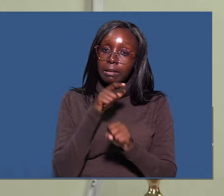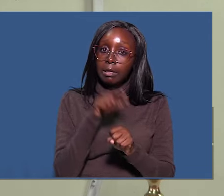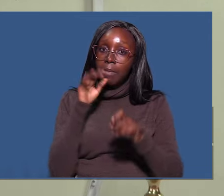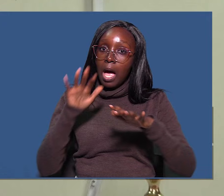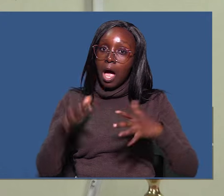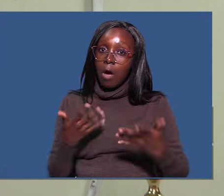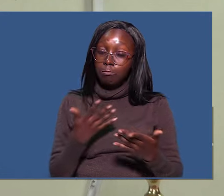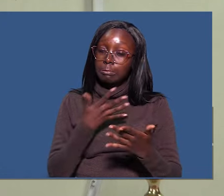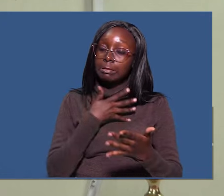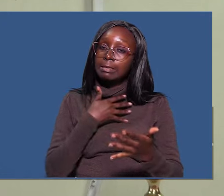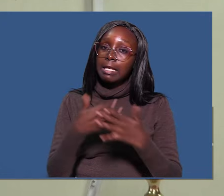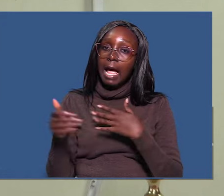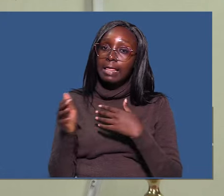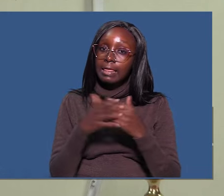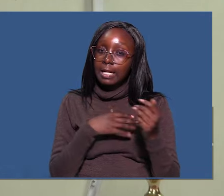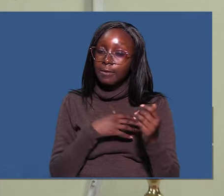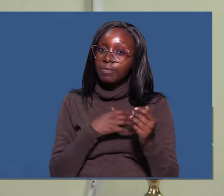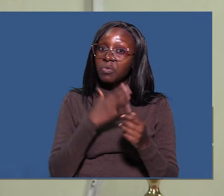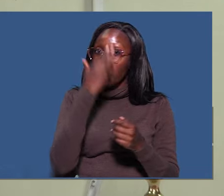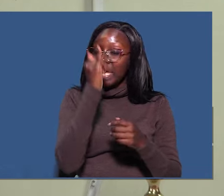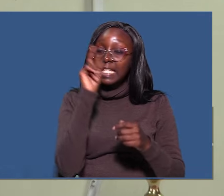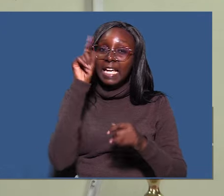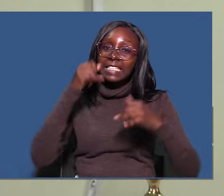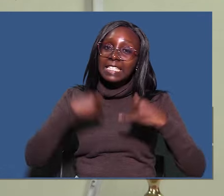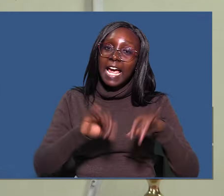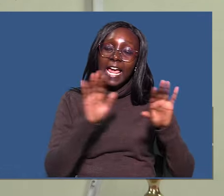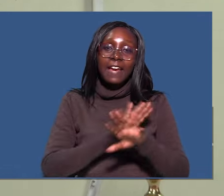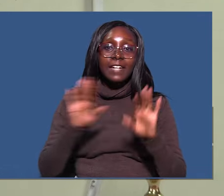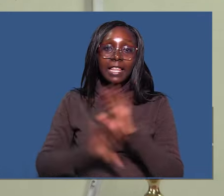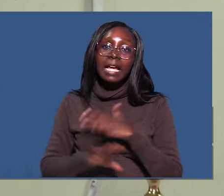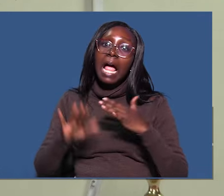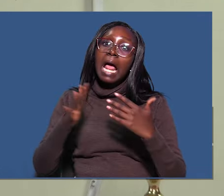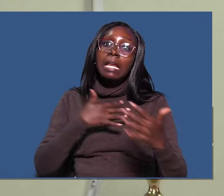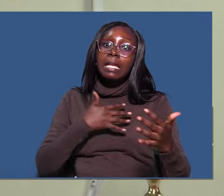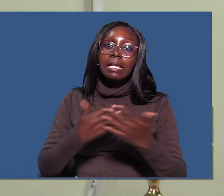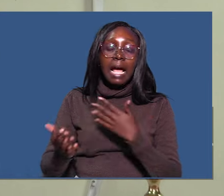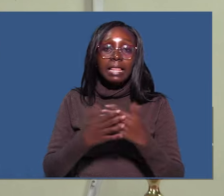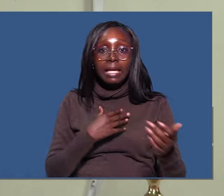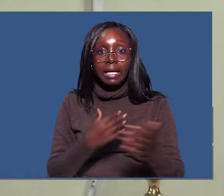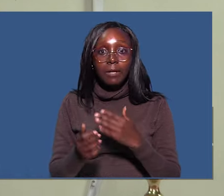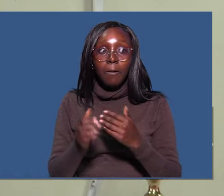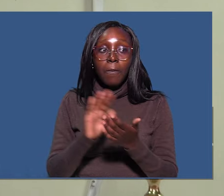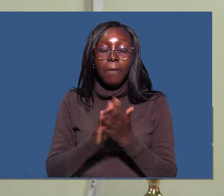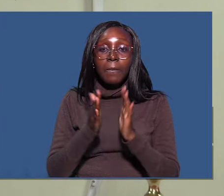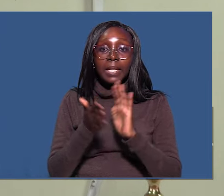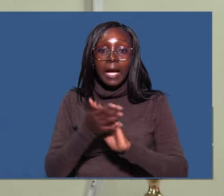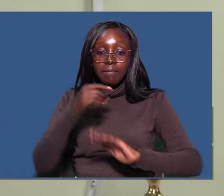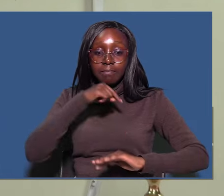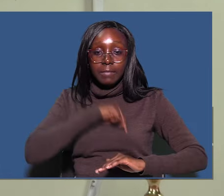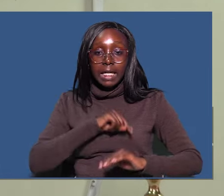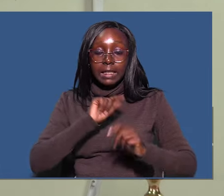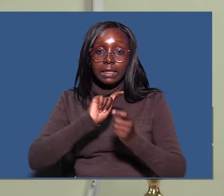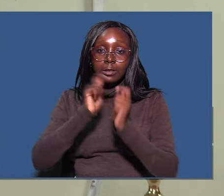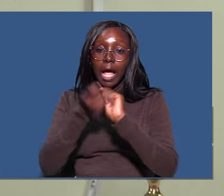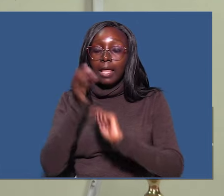that nothing, and because he had tried almost everything, nothing else would bring real and inner transformation than the